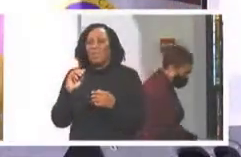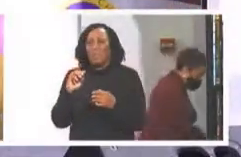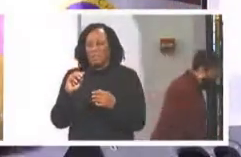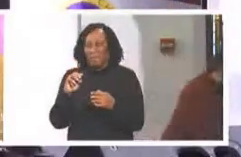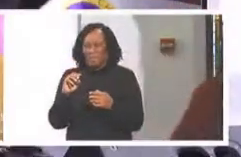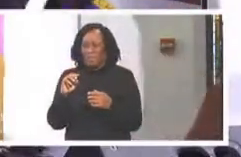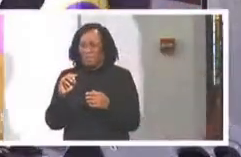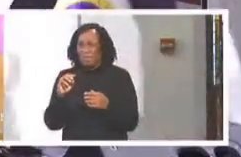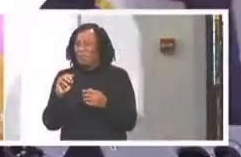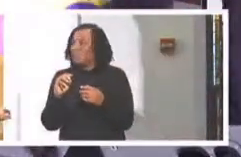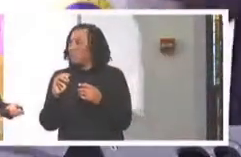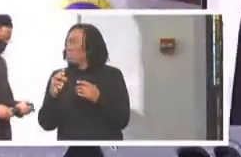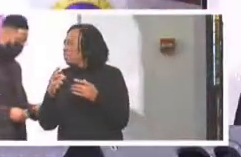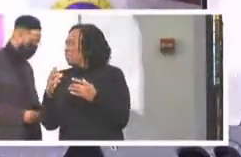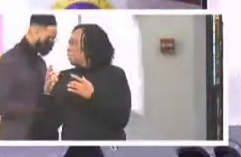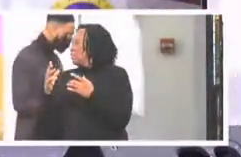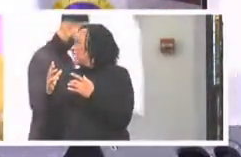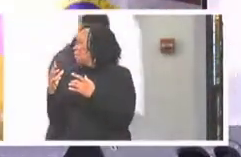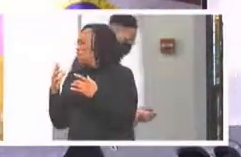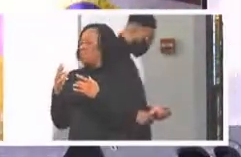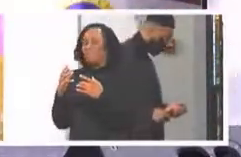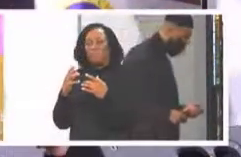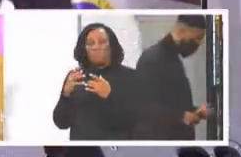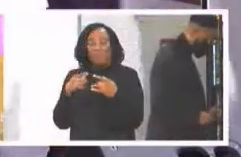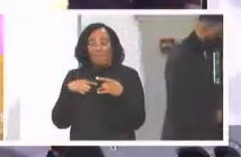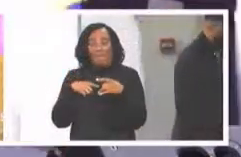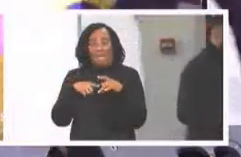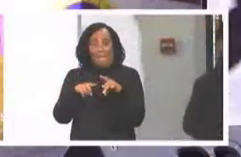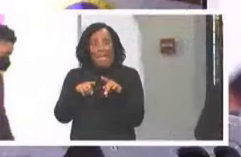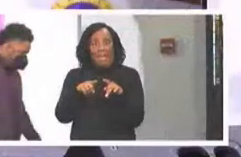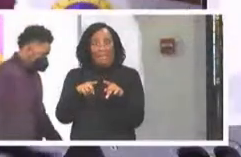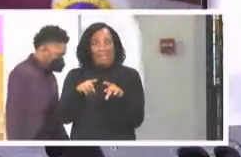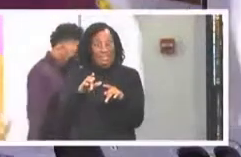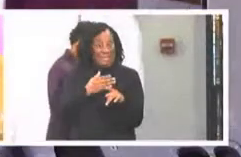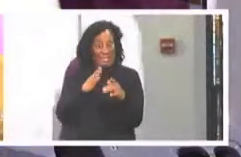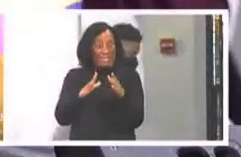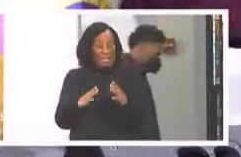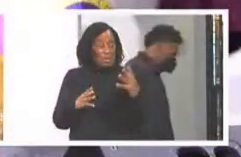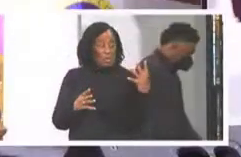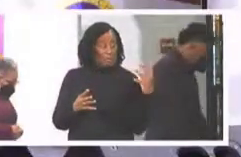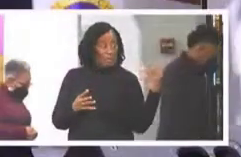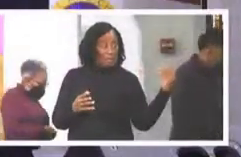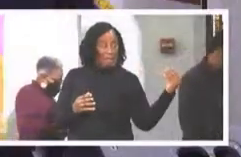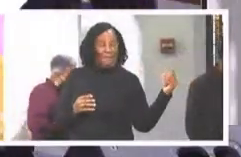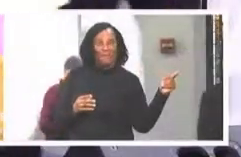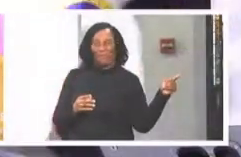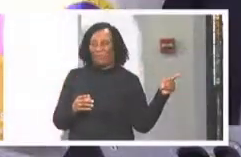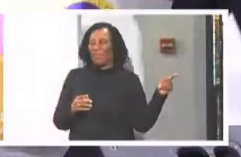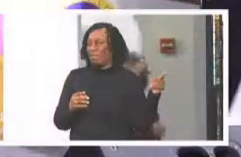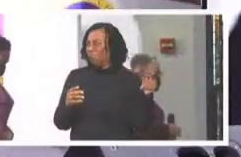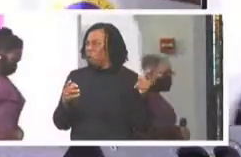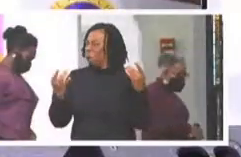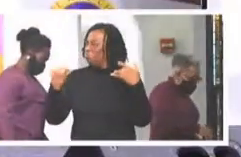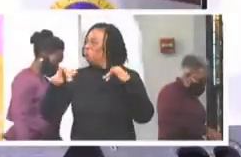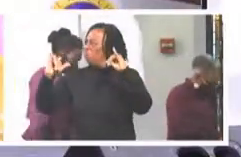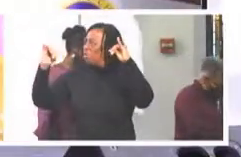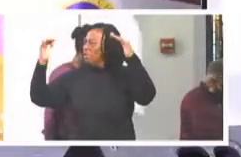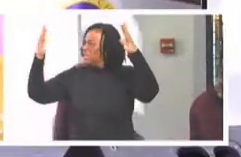know the praise and worship team is walking off the stage. That's all right, because God is still in the